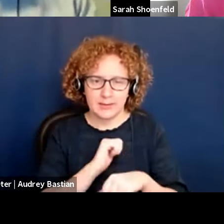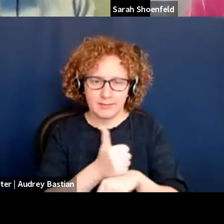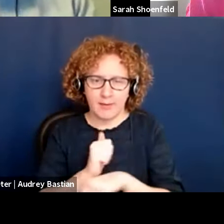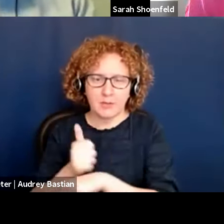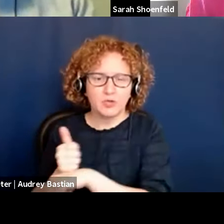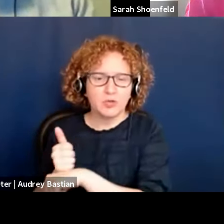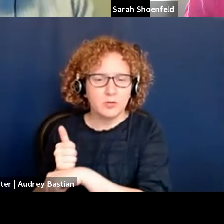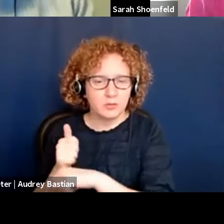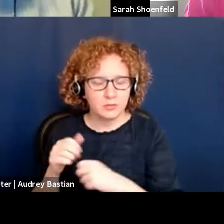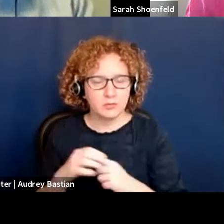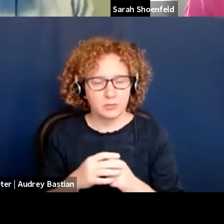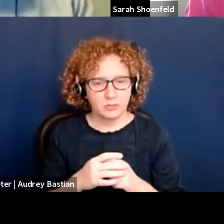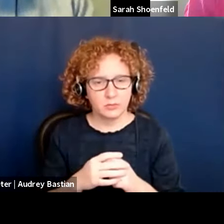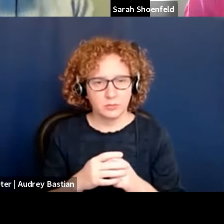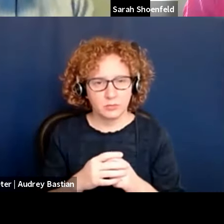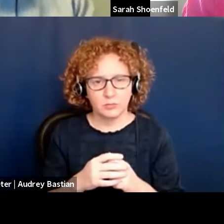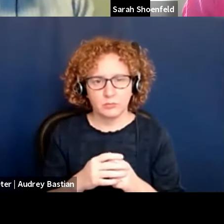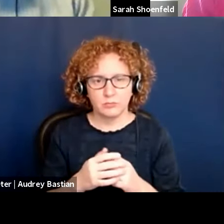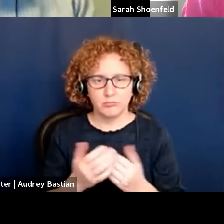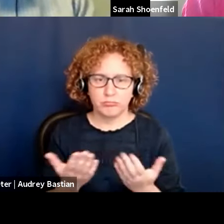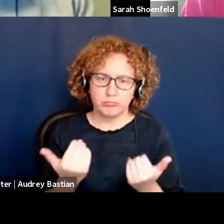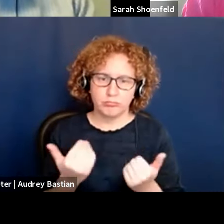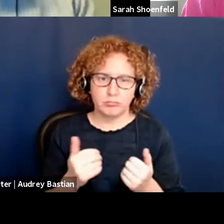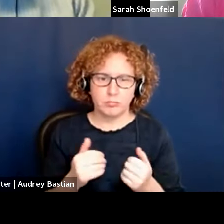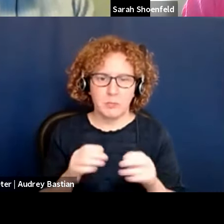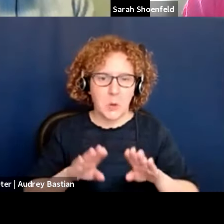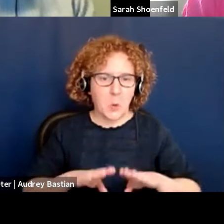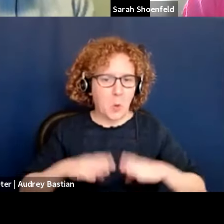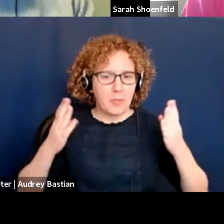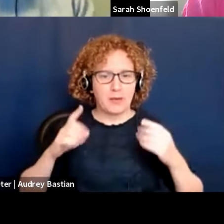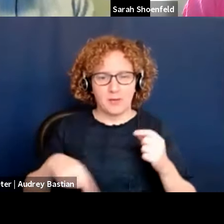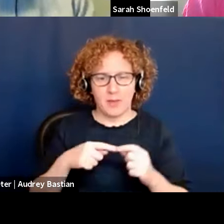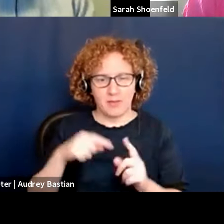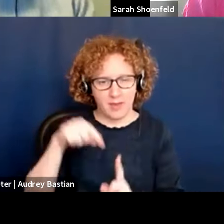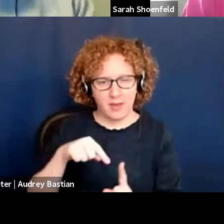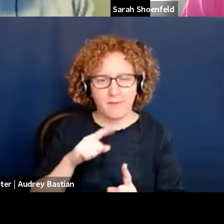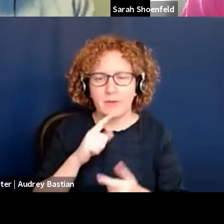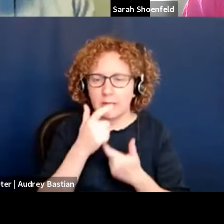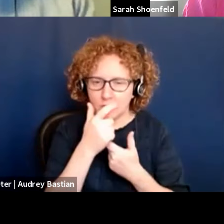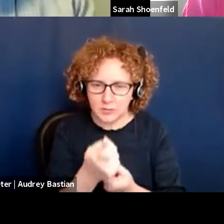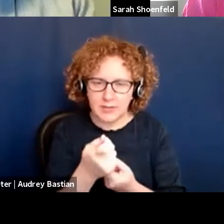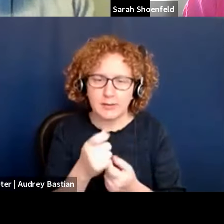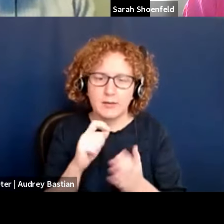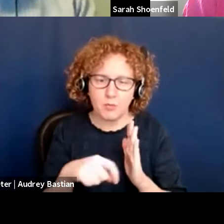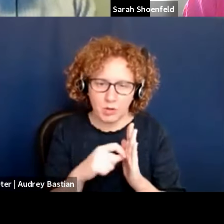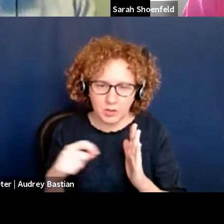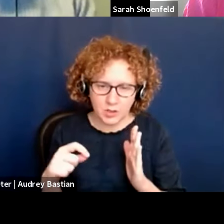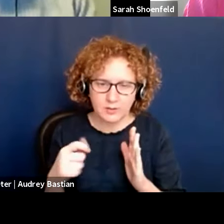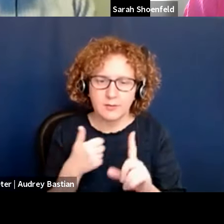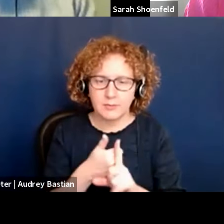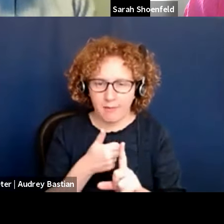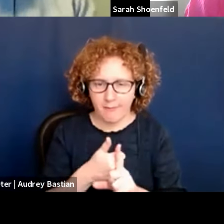establishing, you know, getting them to be open about that. They were very interested in the project